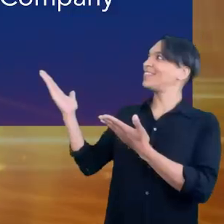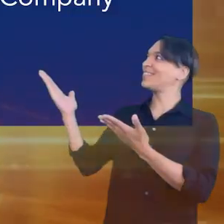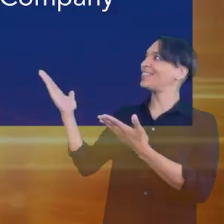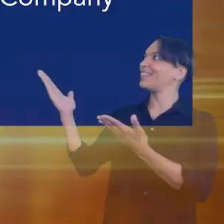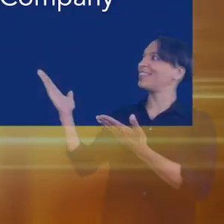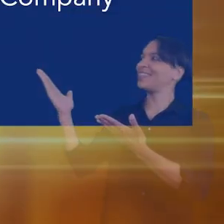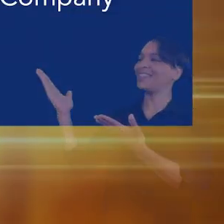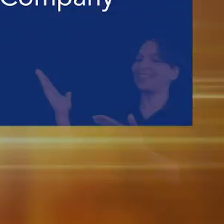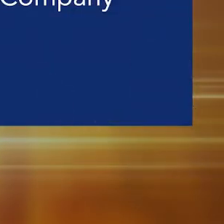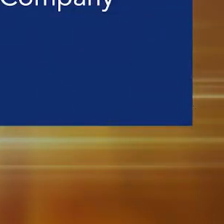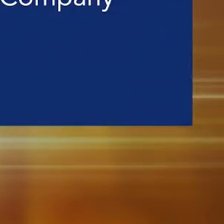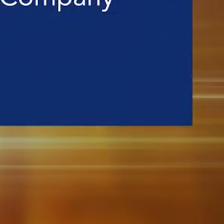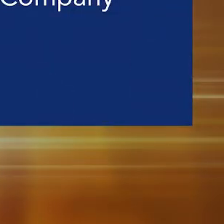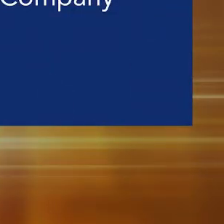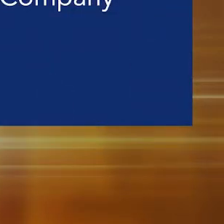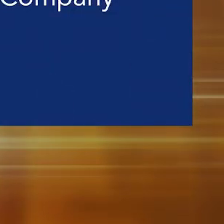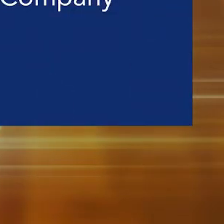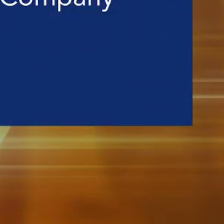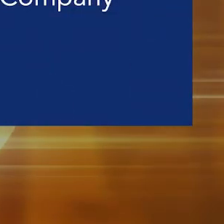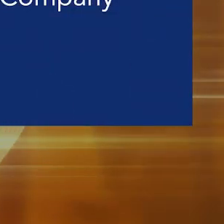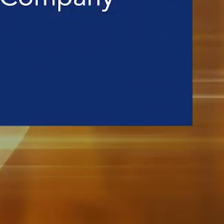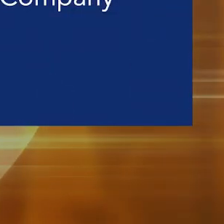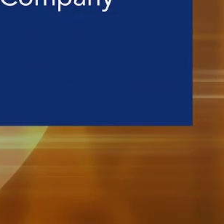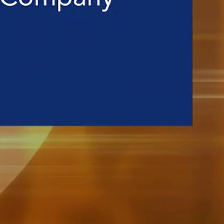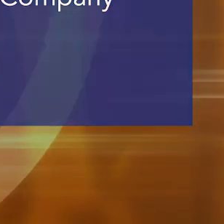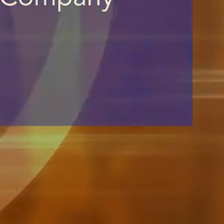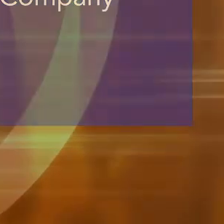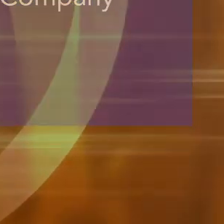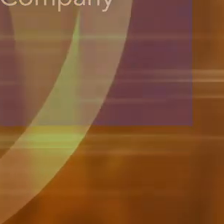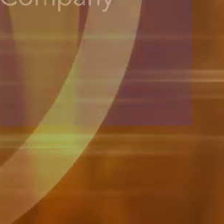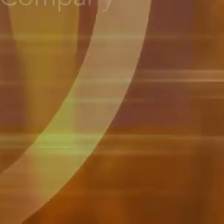The Children, Speakeasy Stage Company.